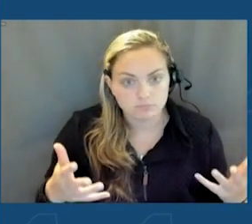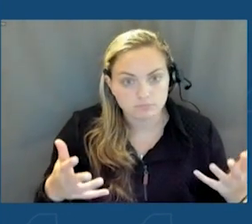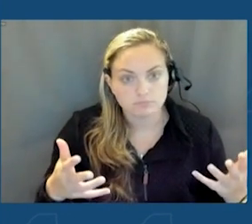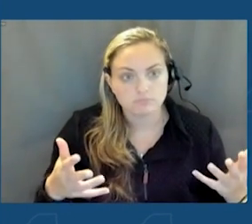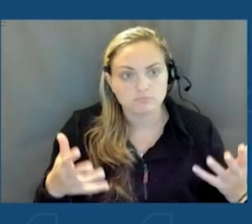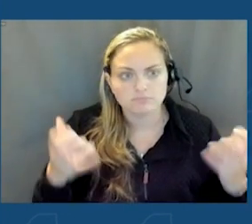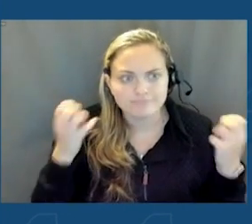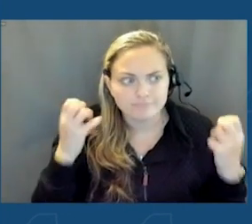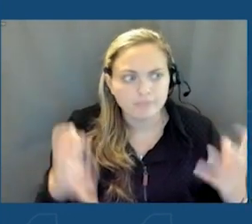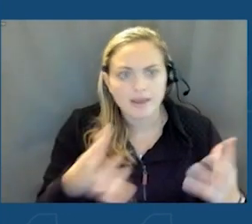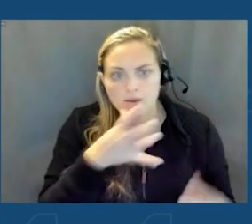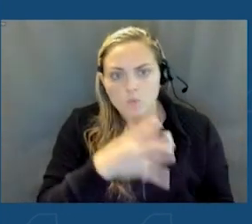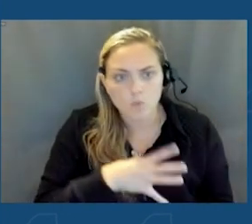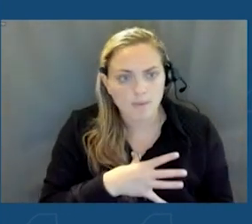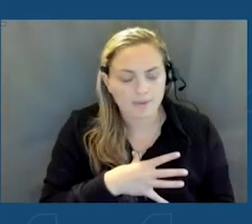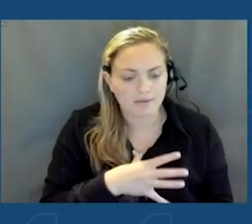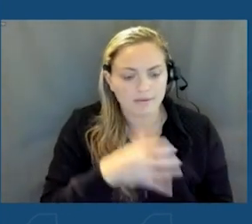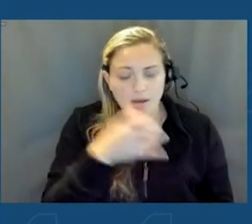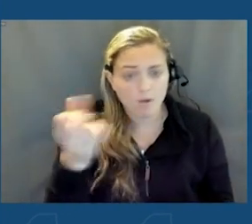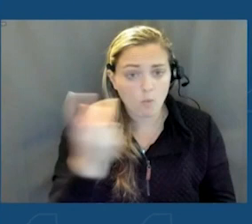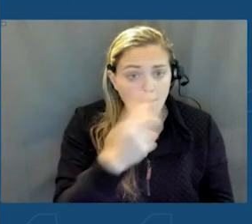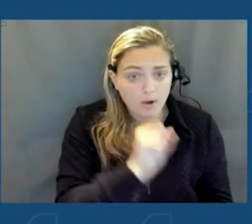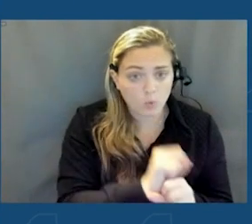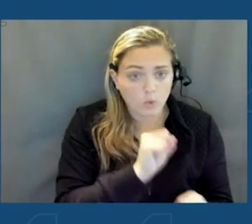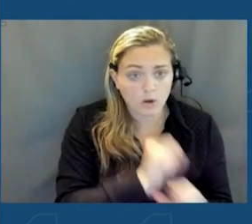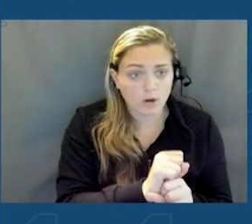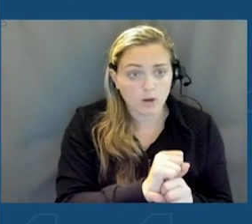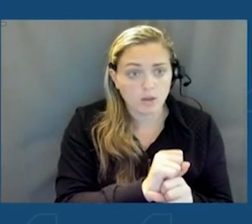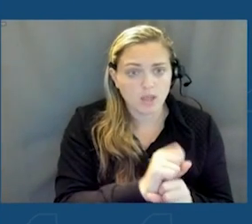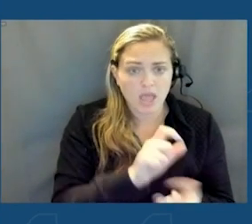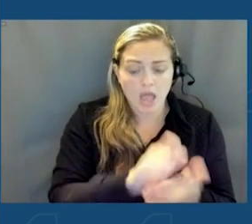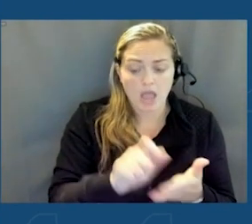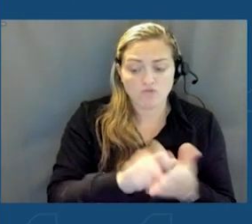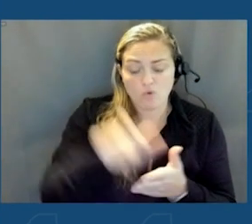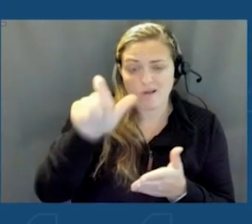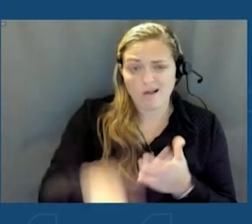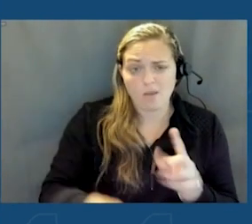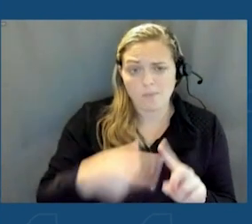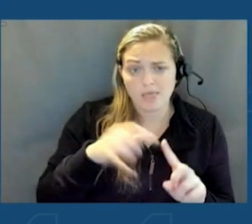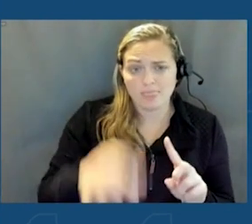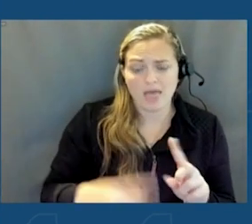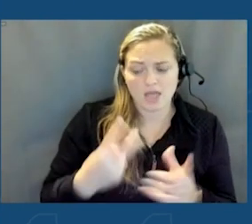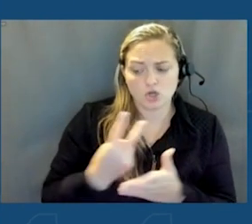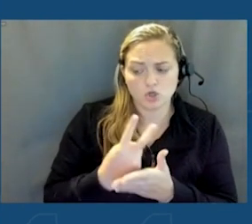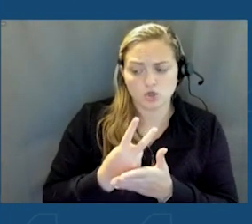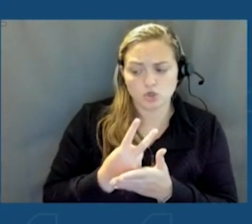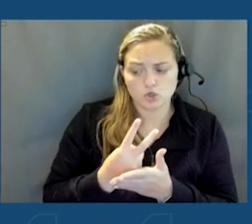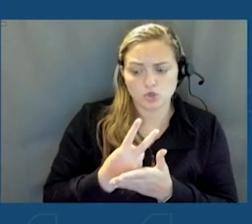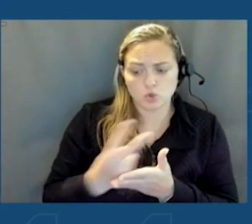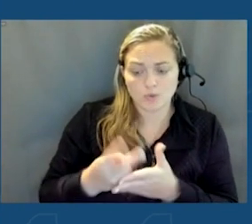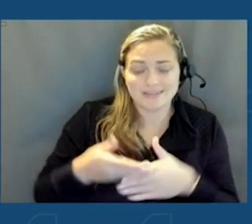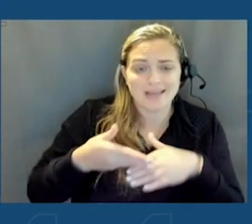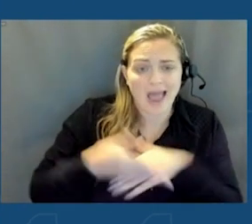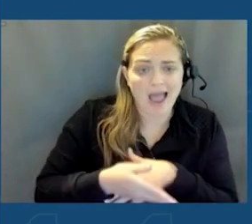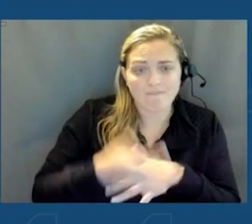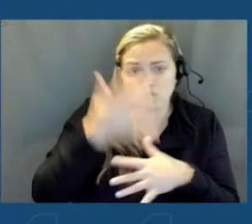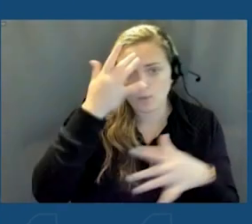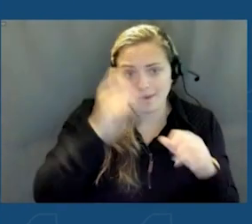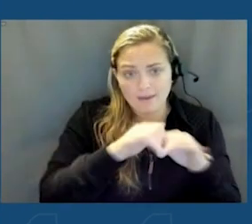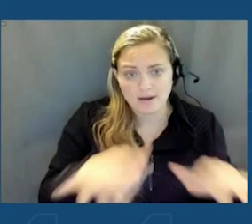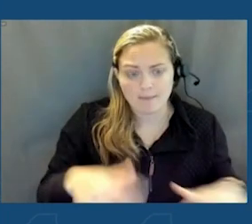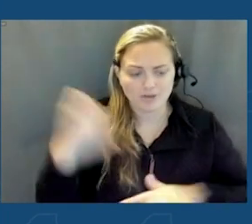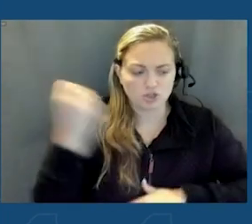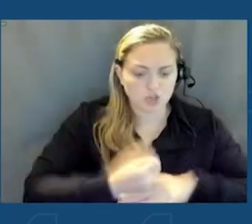so many women did not come back to work. In fact, I wrote a column about this literally 2 weeks after the pandemic shutdown began and